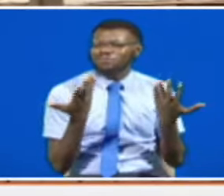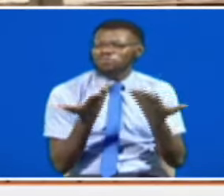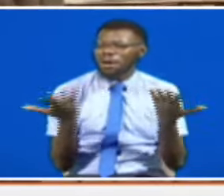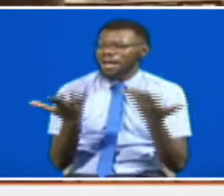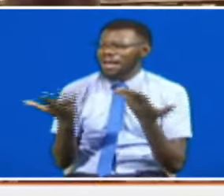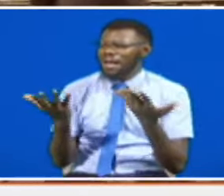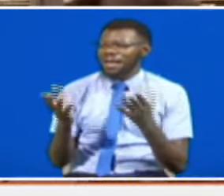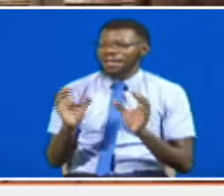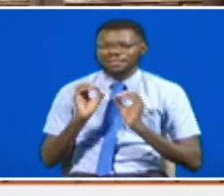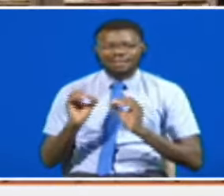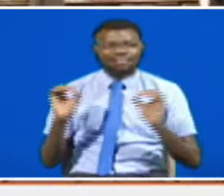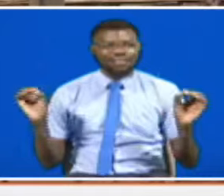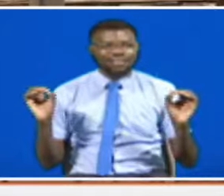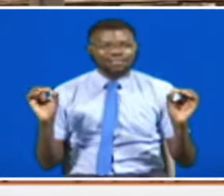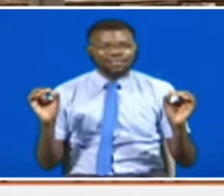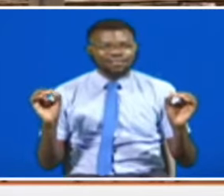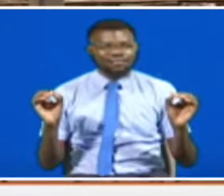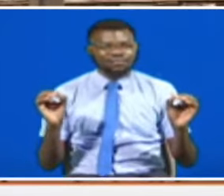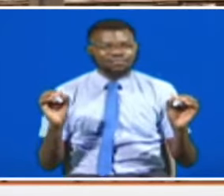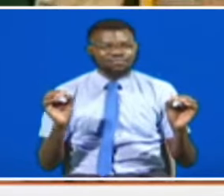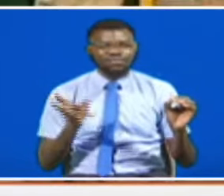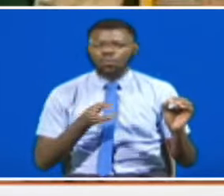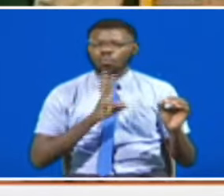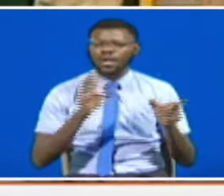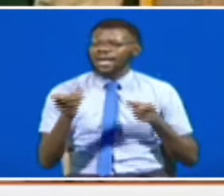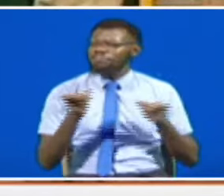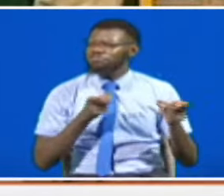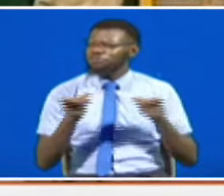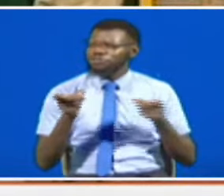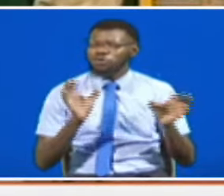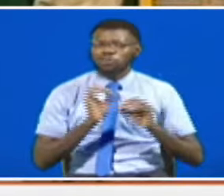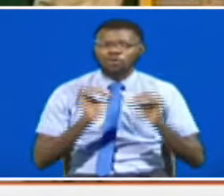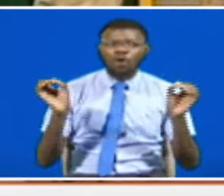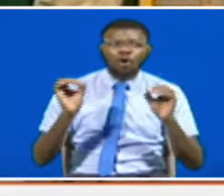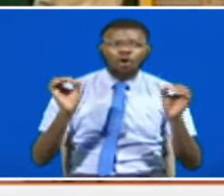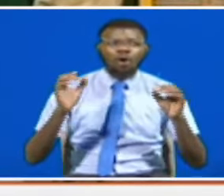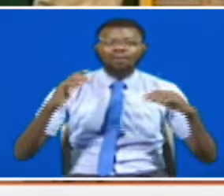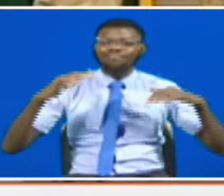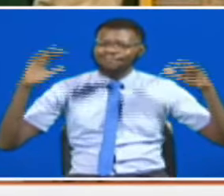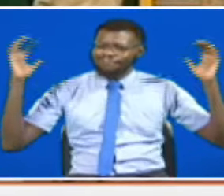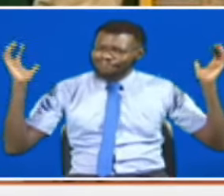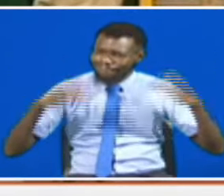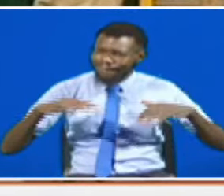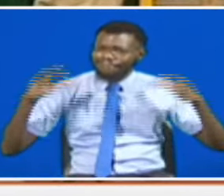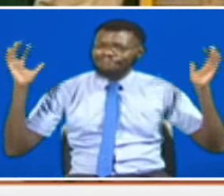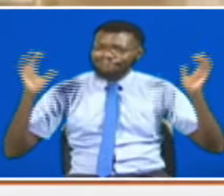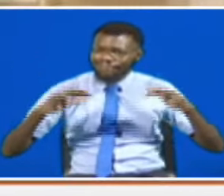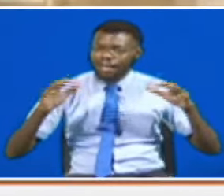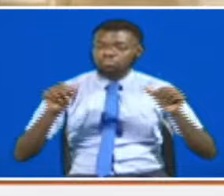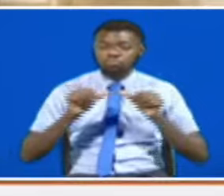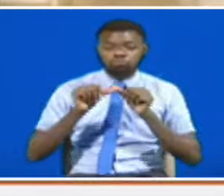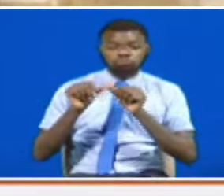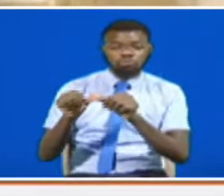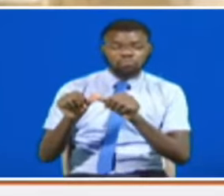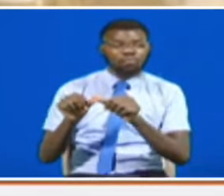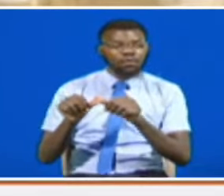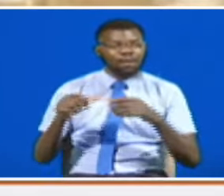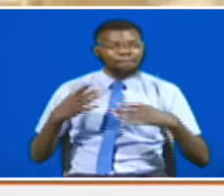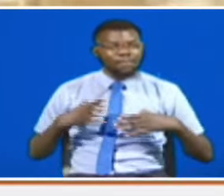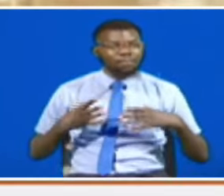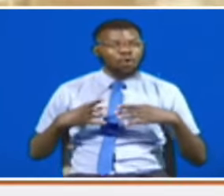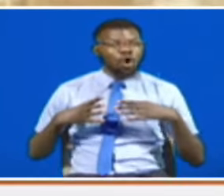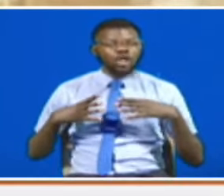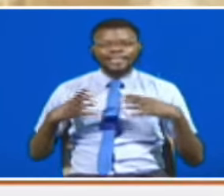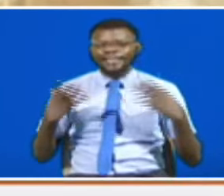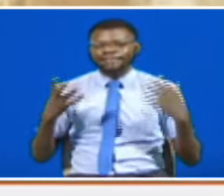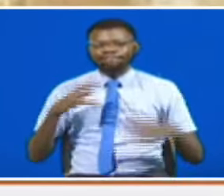of the drainage system becomes evident as the rains expose its outdated and dysfunctional state, compelling residents to navigate